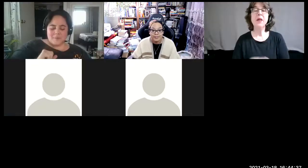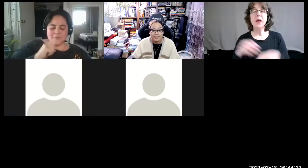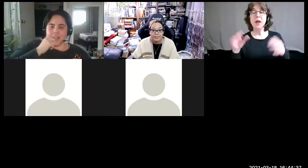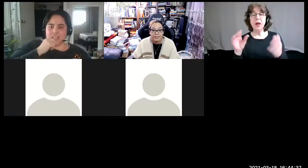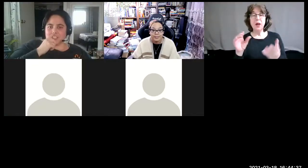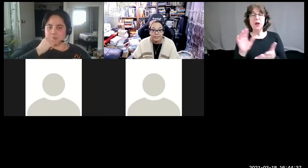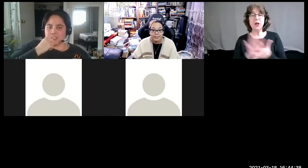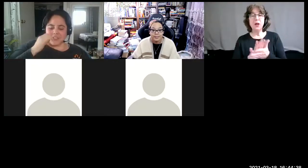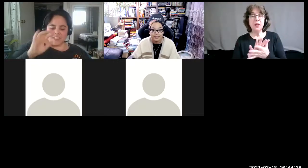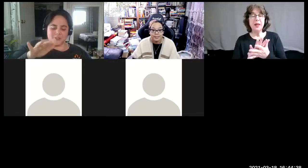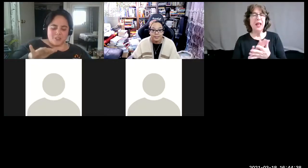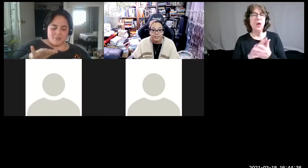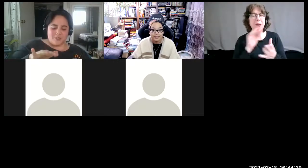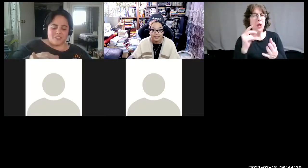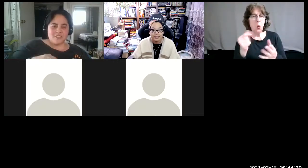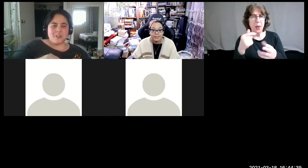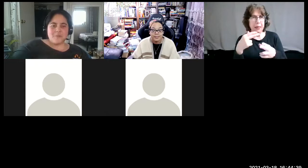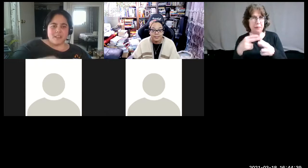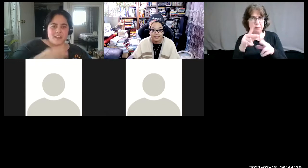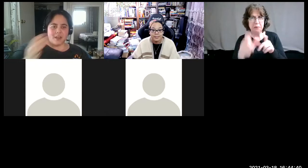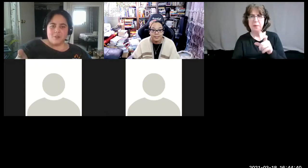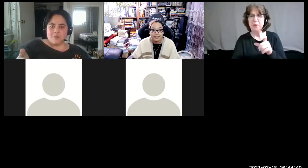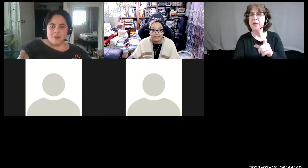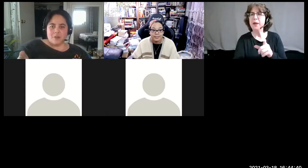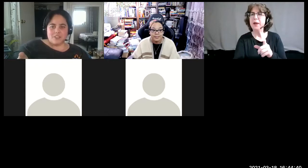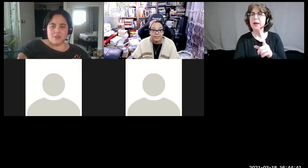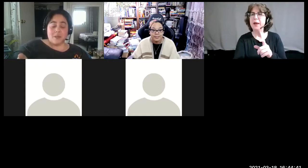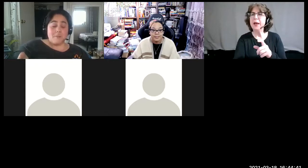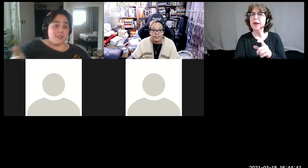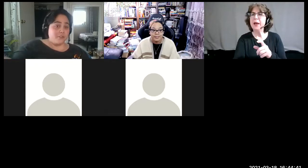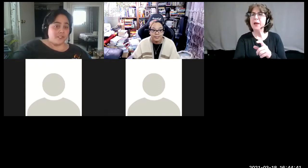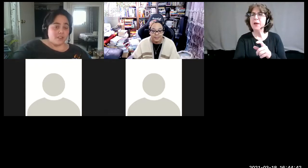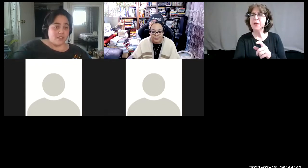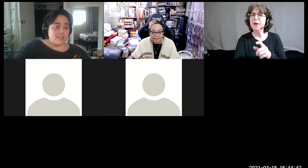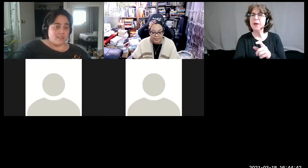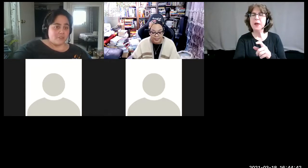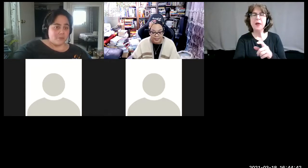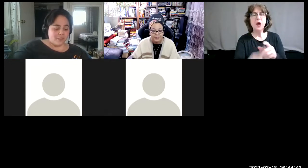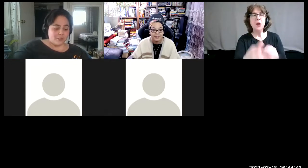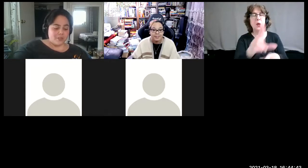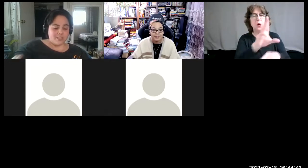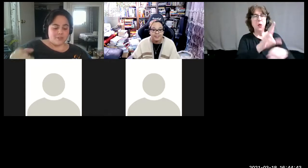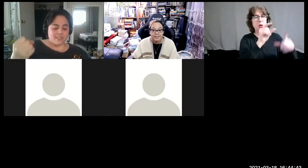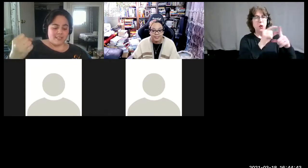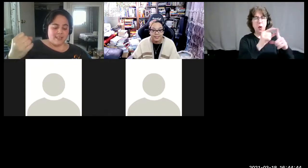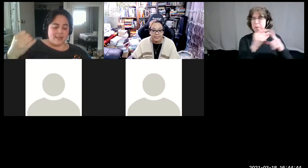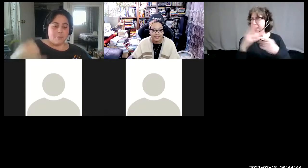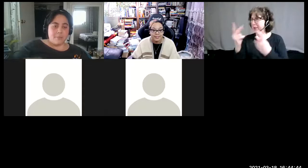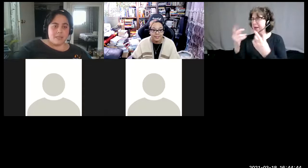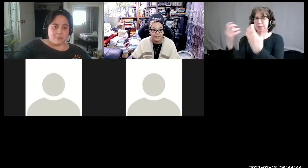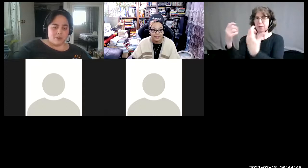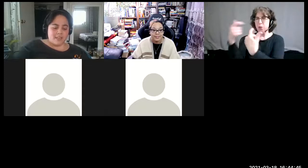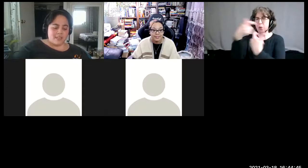So I just really quick, you used a term that I assume that many folks in our audience aren't familiar with. You said,